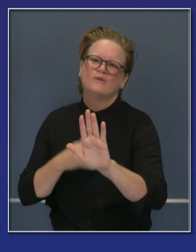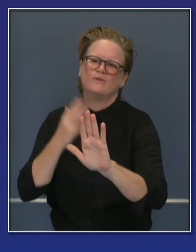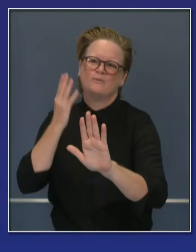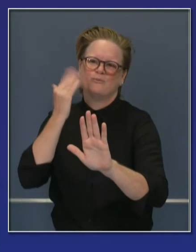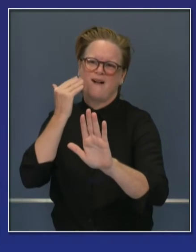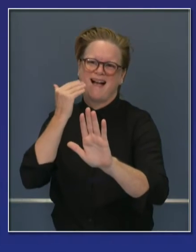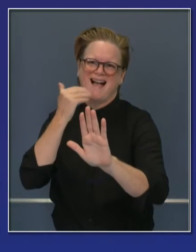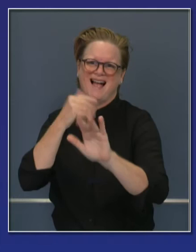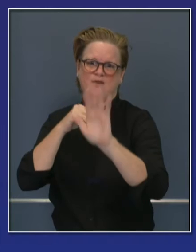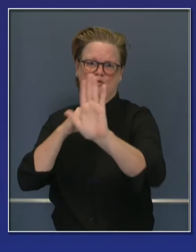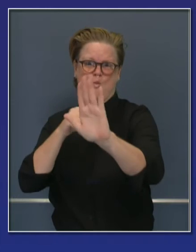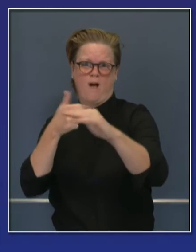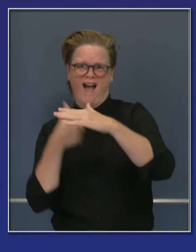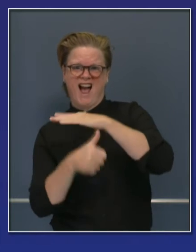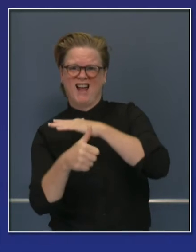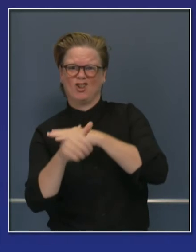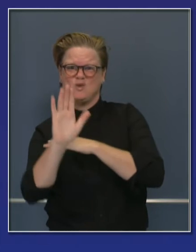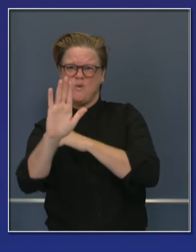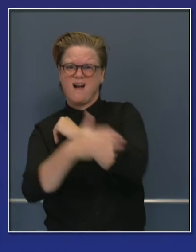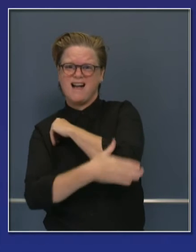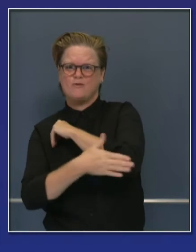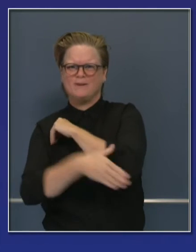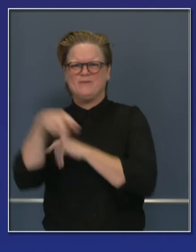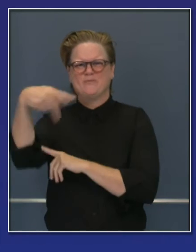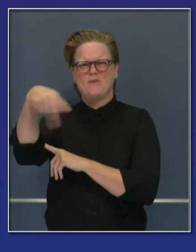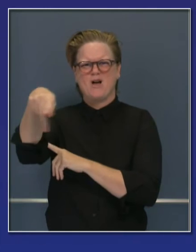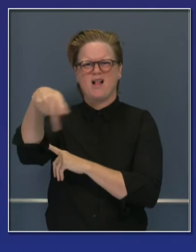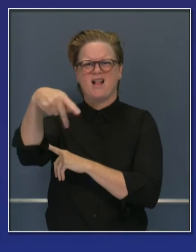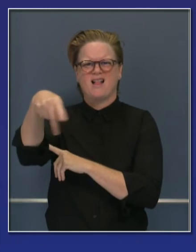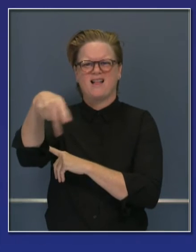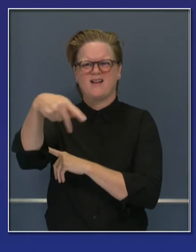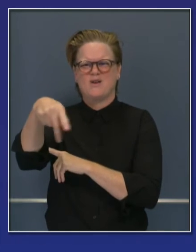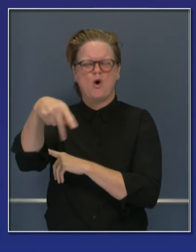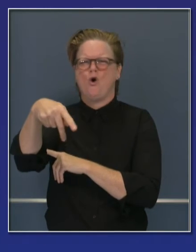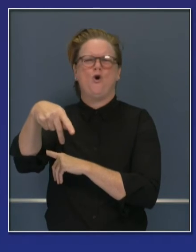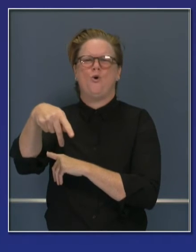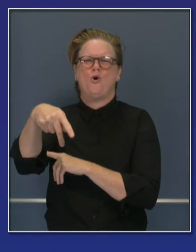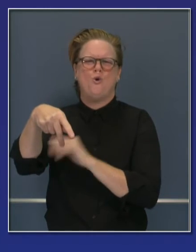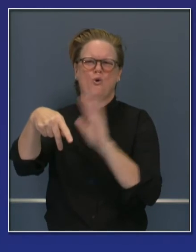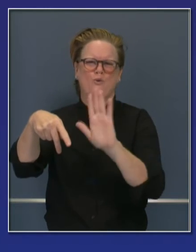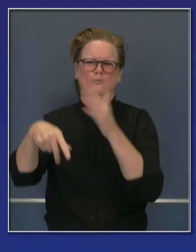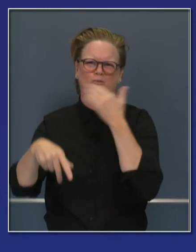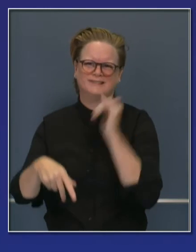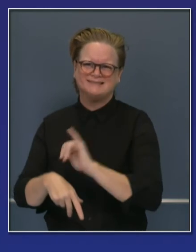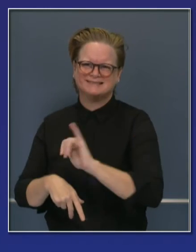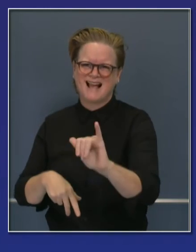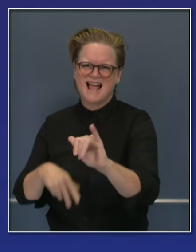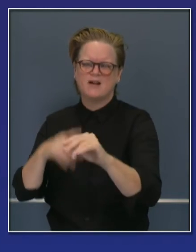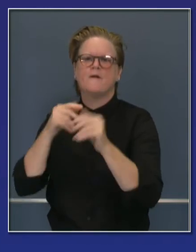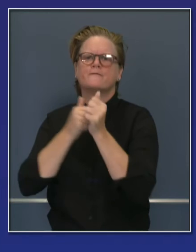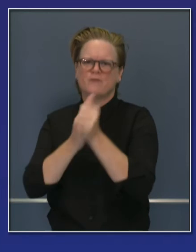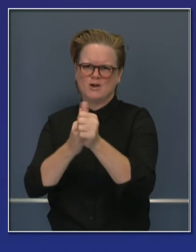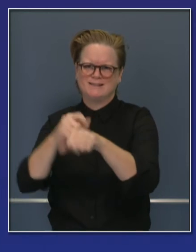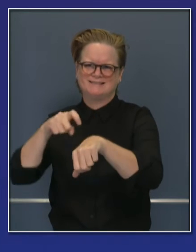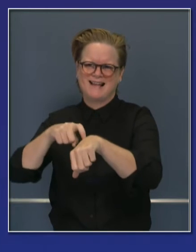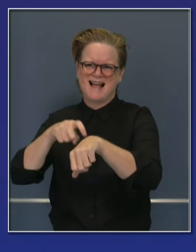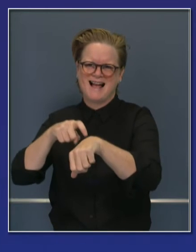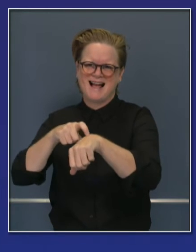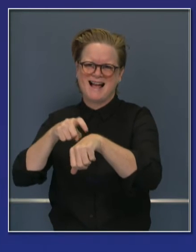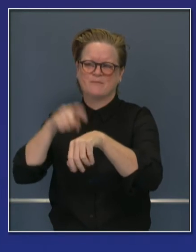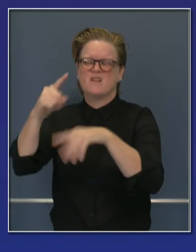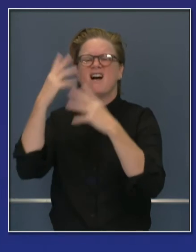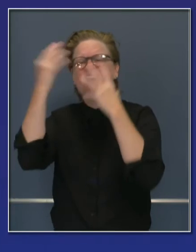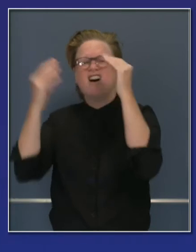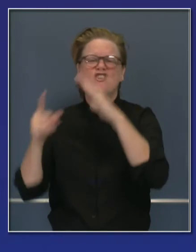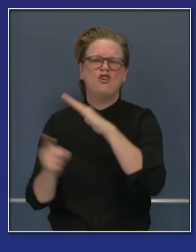rate of spread represented again in that purple tier specifically, we want to limit as much of that activity as possible. There's